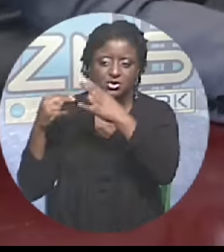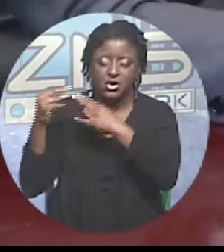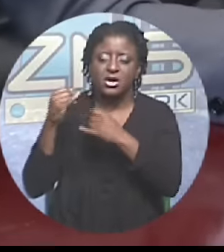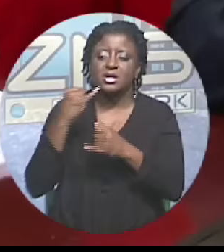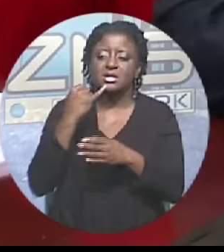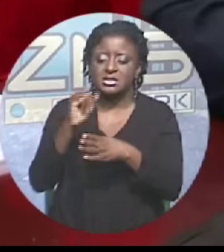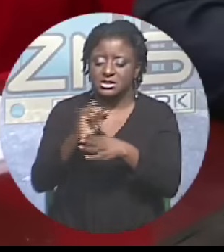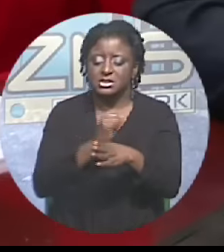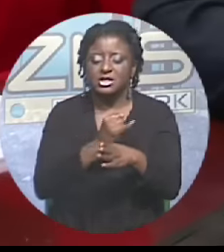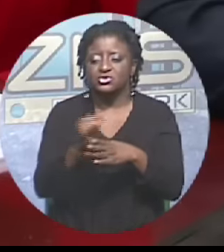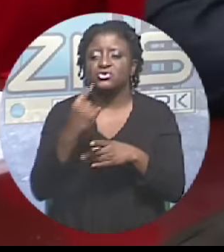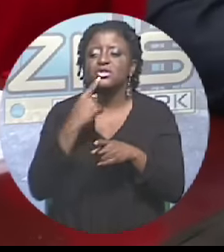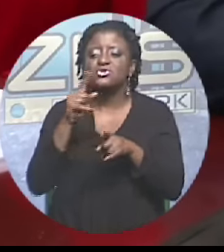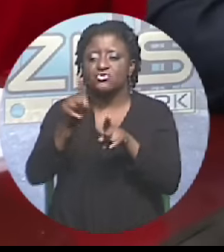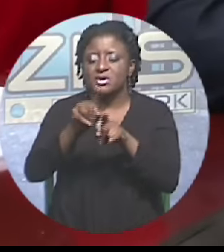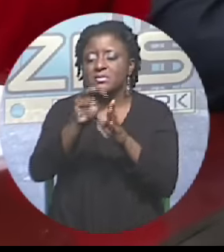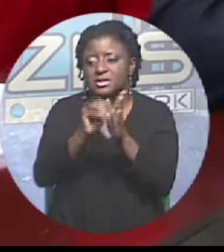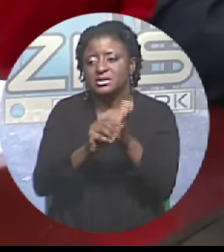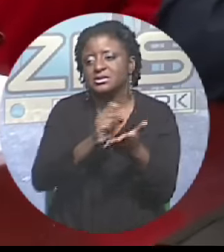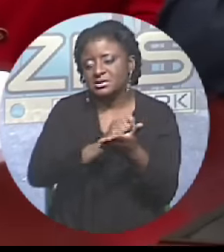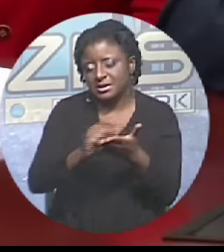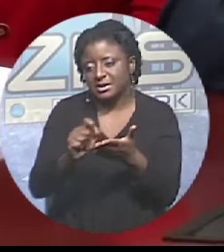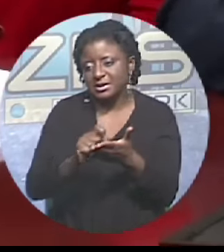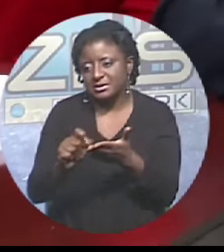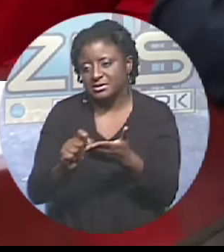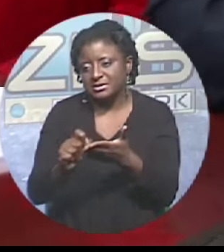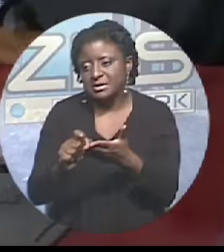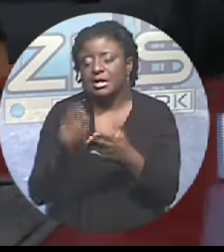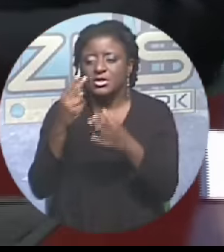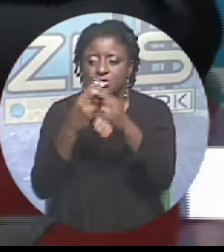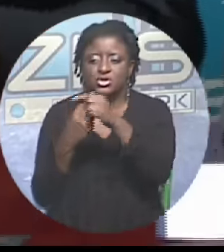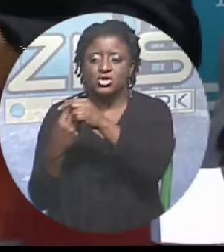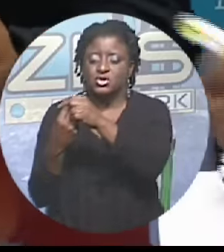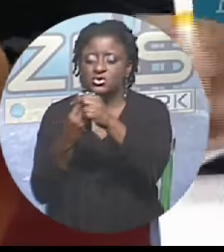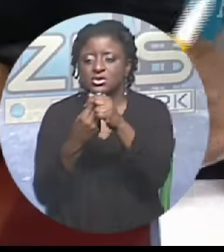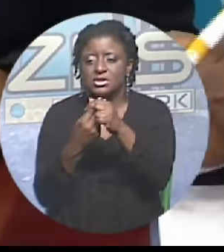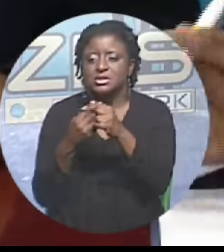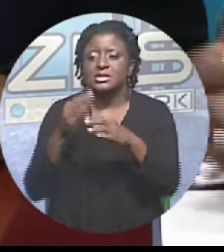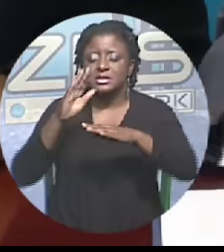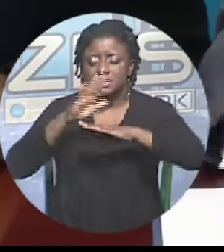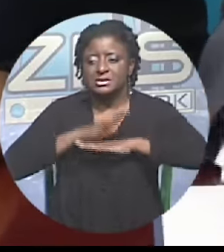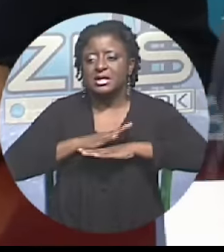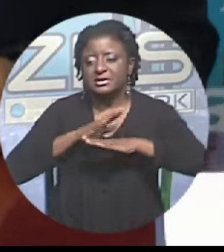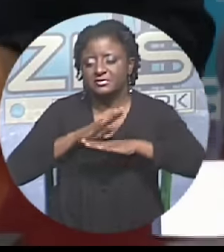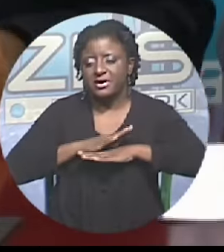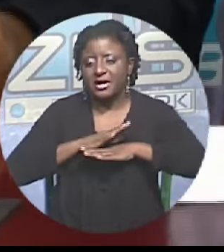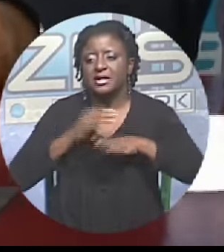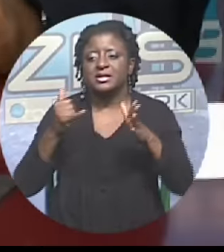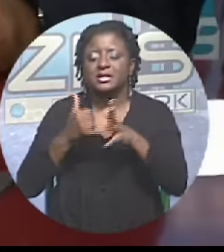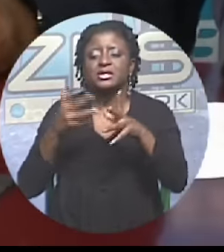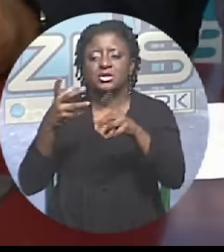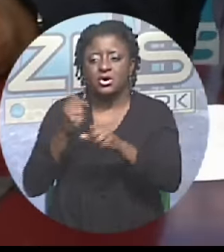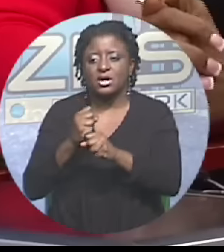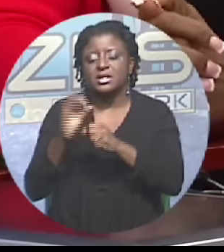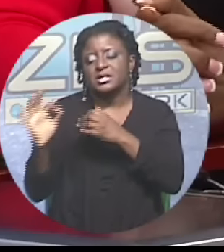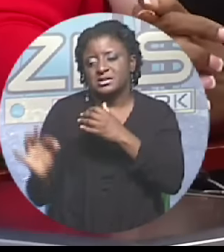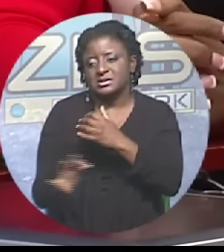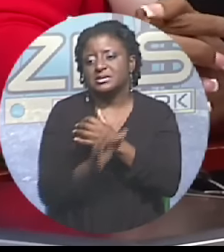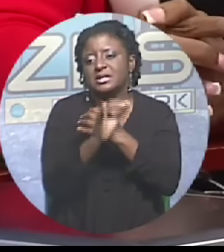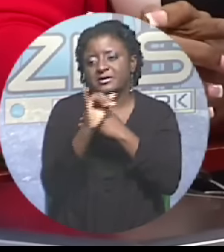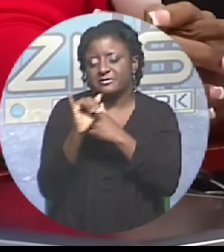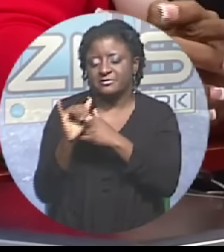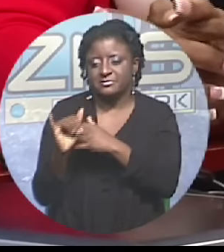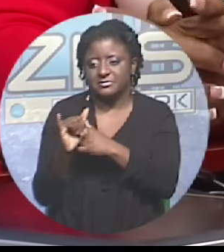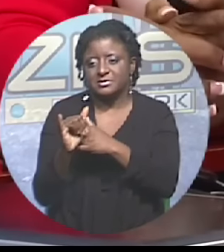President Bernard Evans says, considering the current climate, the union feels satisfied that it secured some kind of safety net for